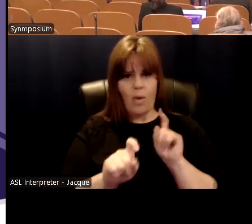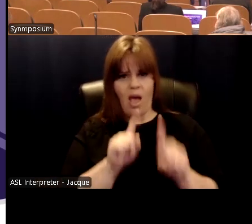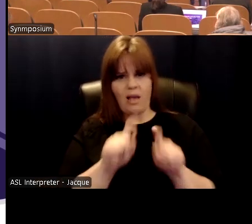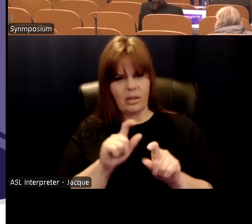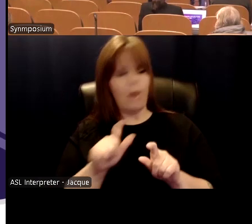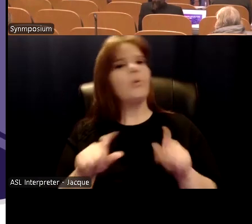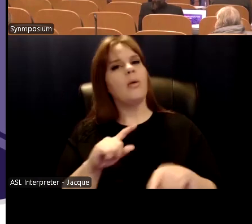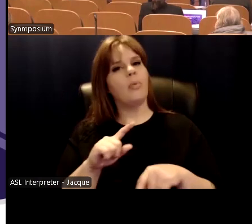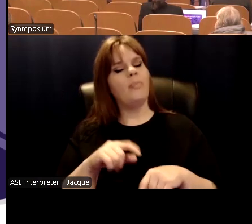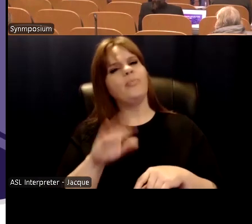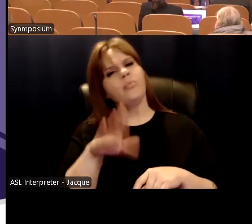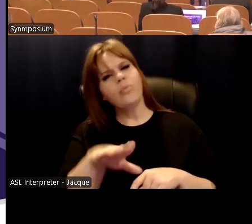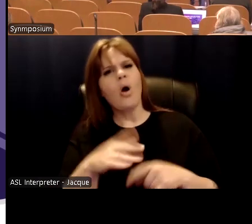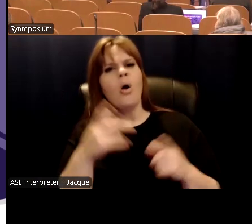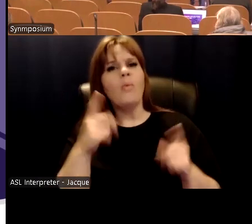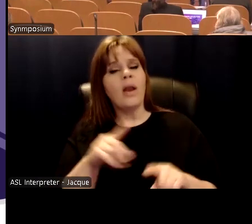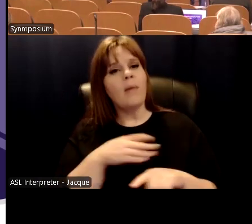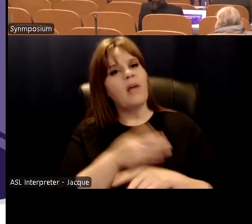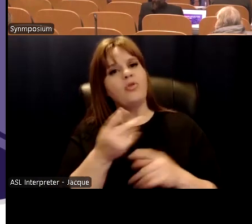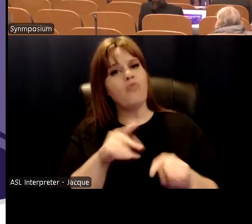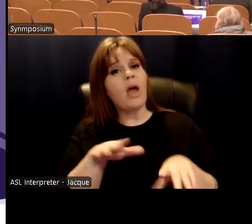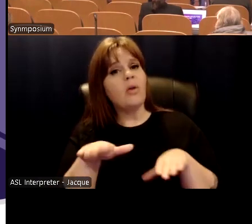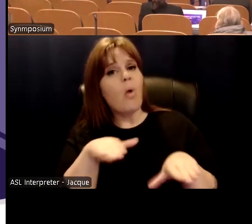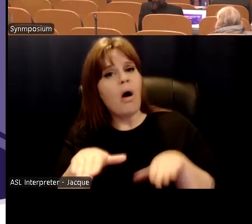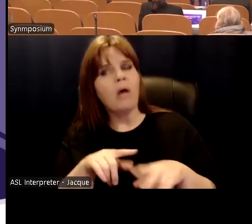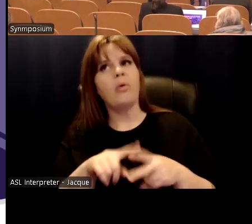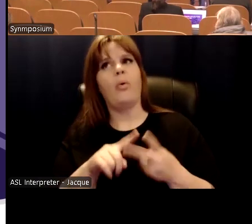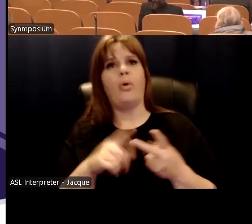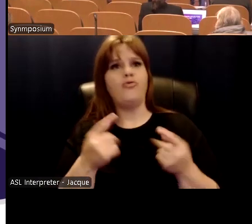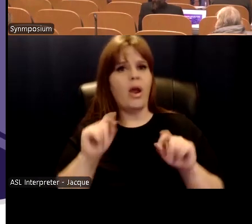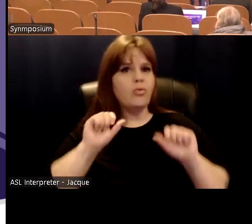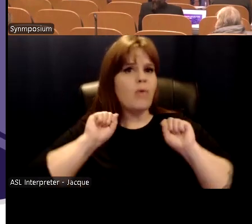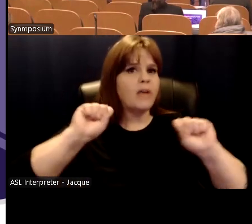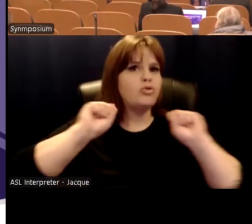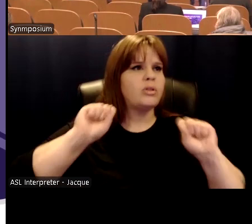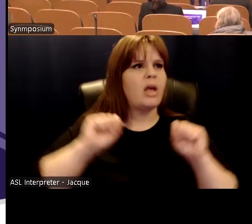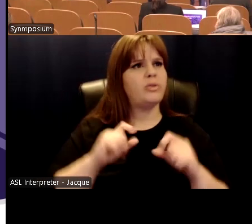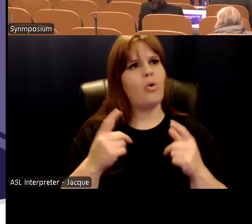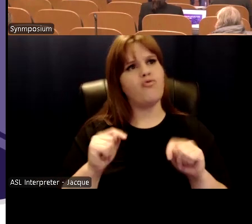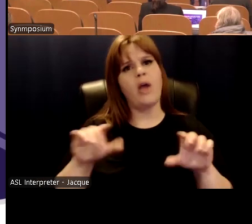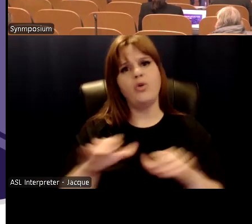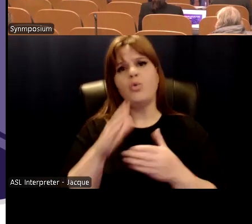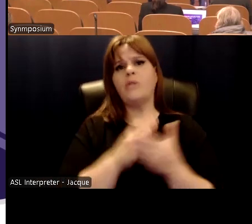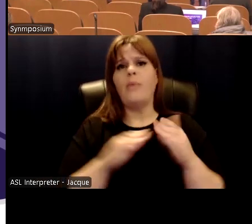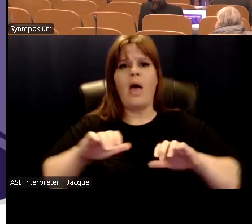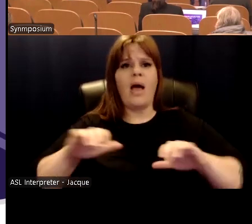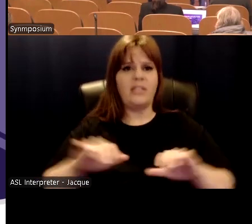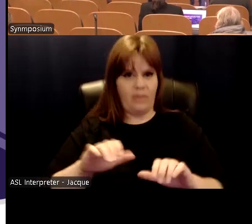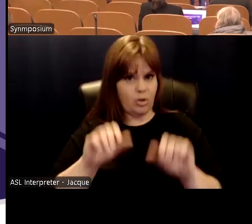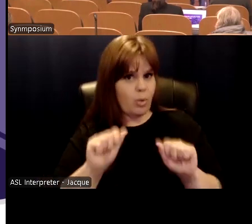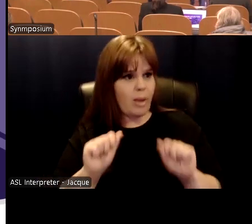you try to go for a walk, or you try to exercise, or try to resume some of the activities that you were able to do